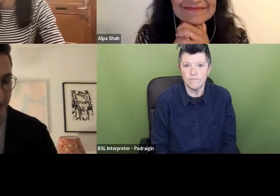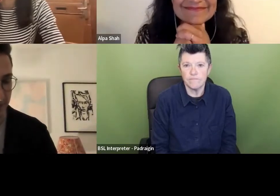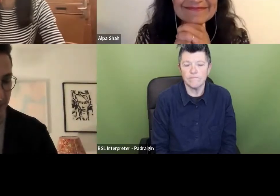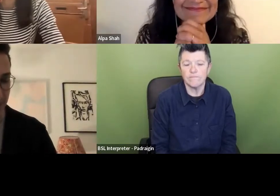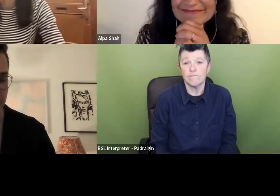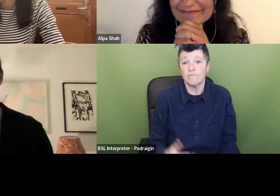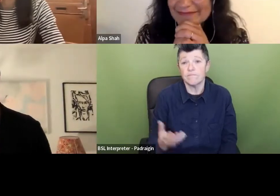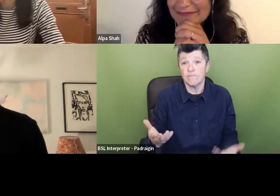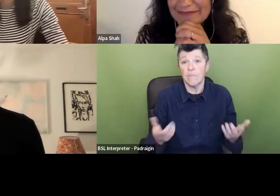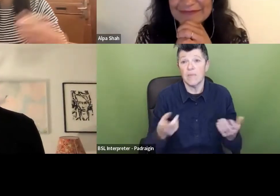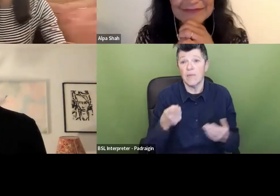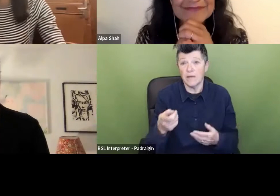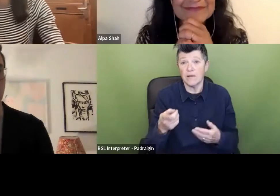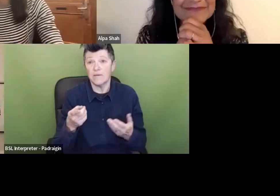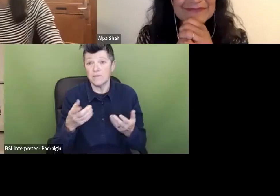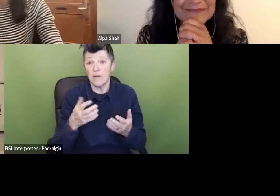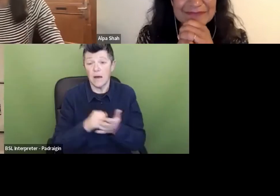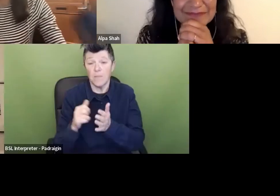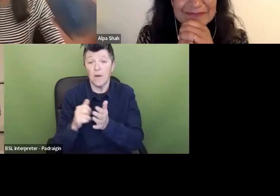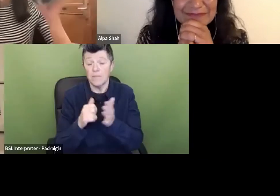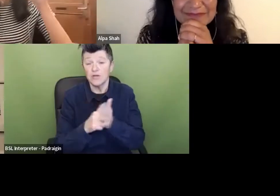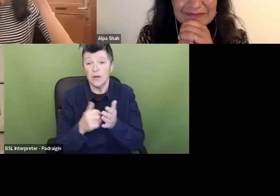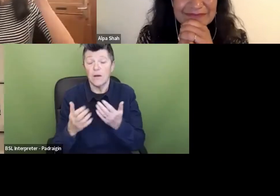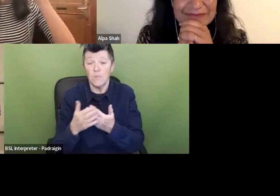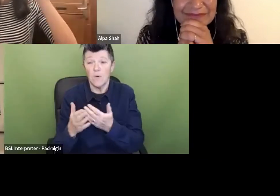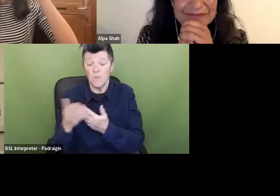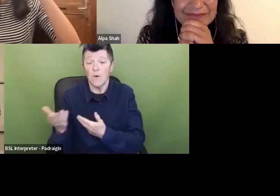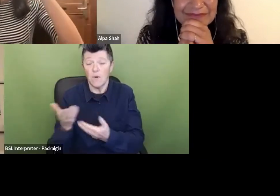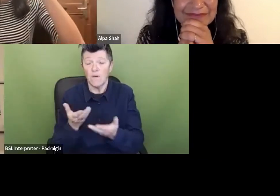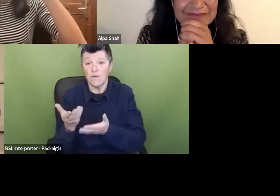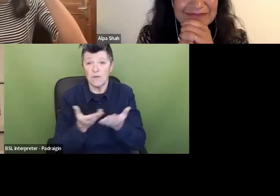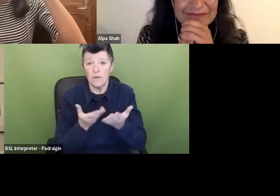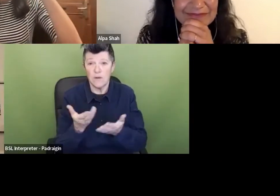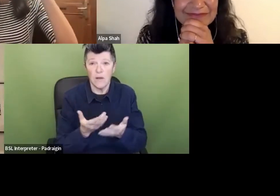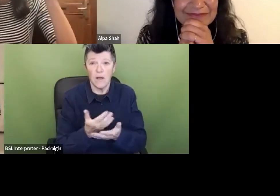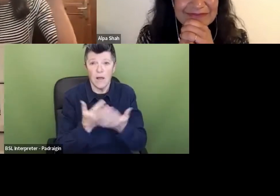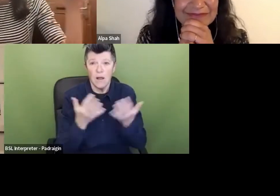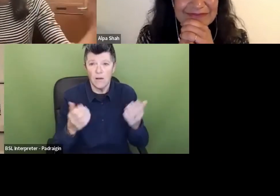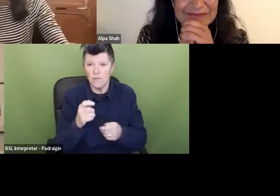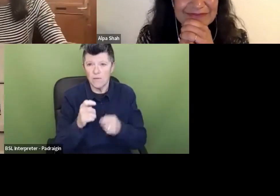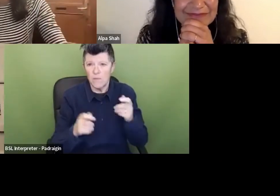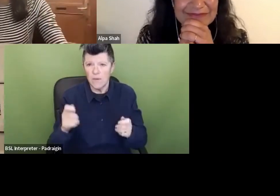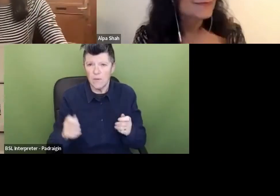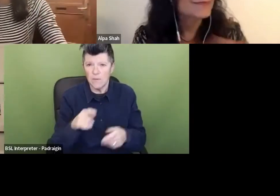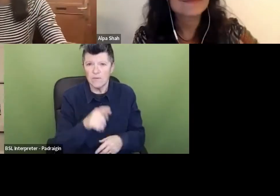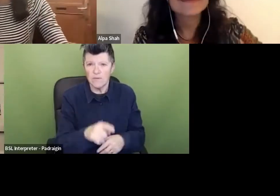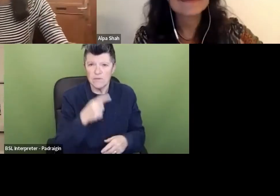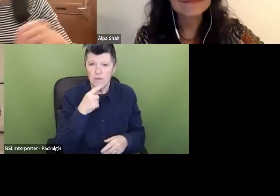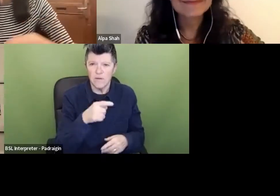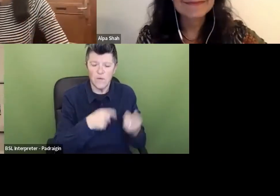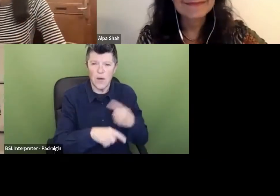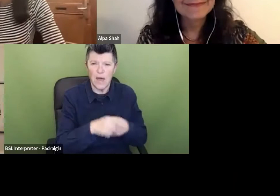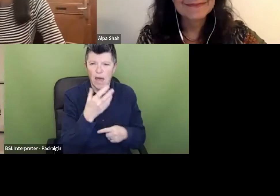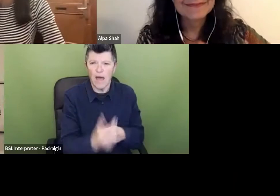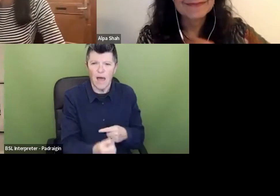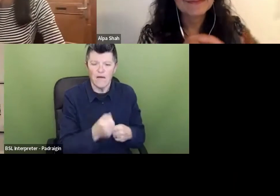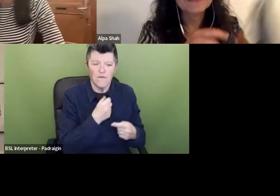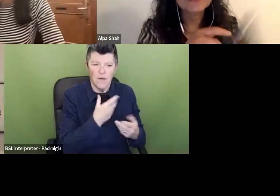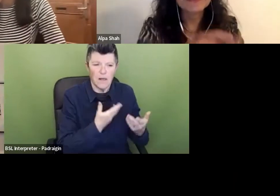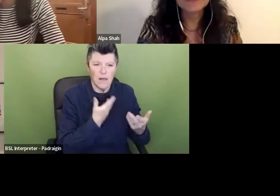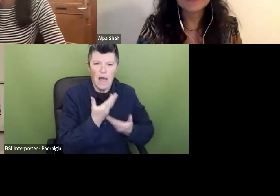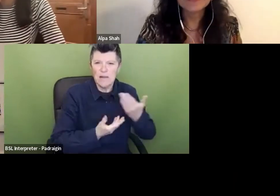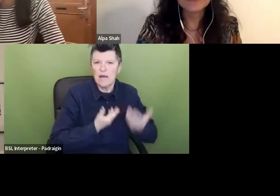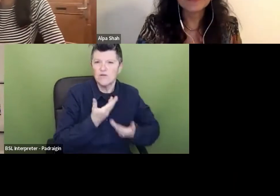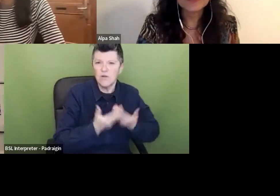again as I'm publishing more, because lots of people doubt that we, with our anecdotal evidence, have any relevance.